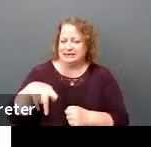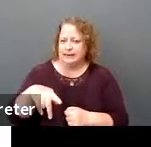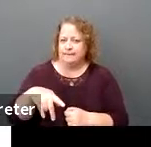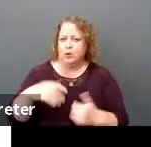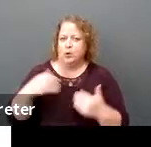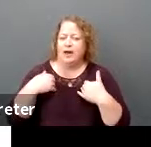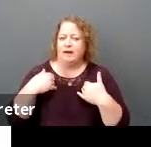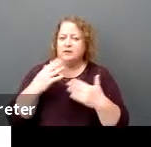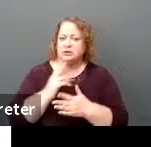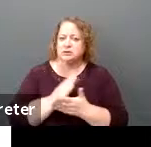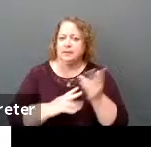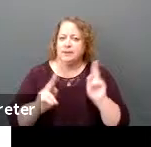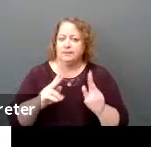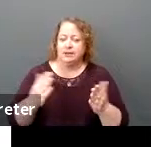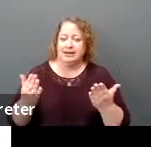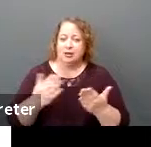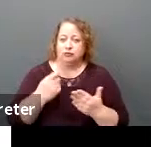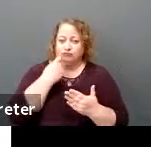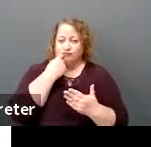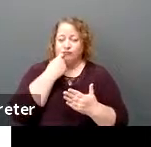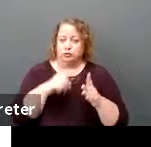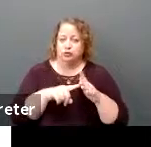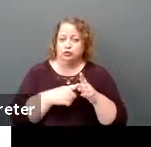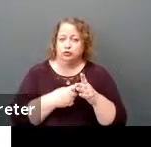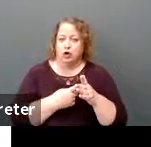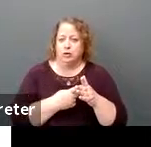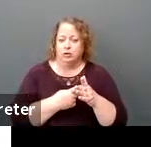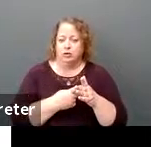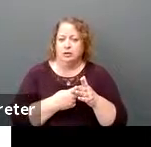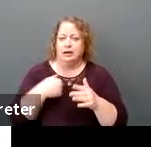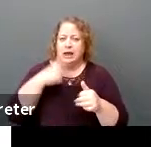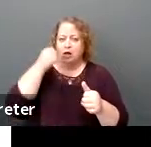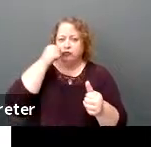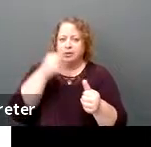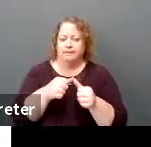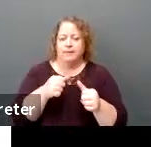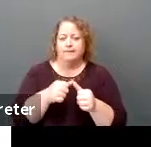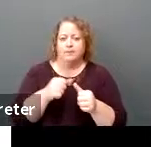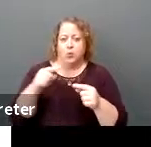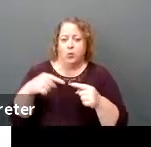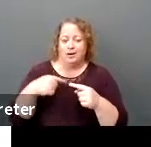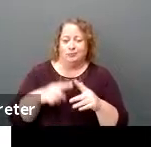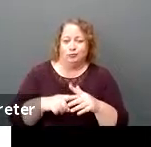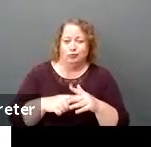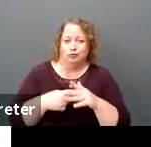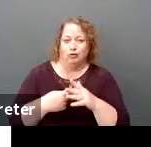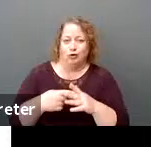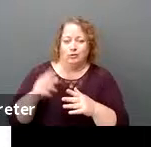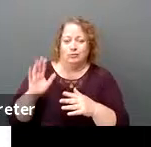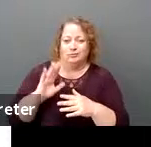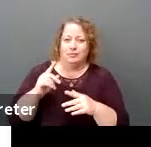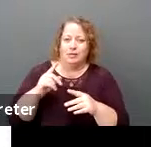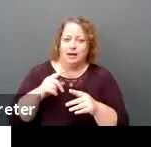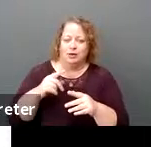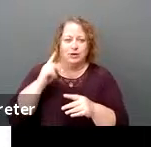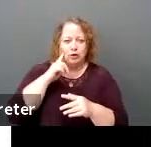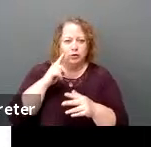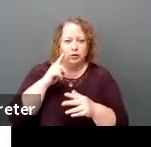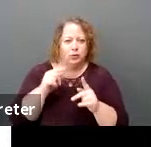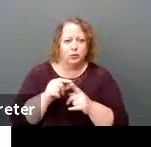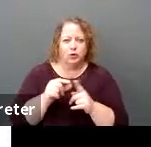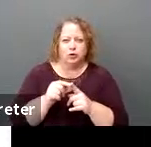we have some individuals here that have just started. Sure. And I remember when I first started, I kept